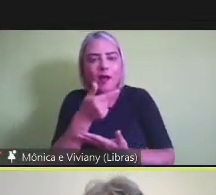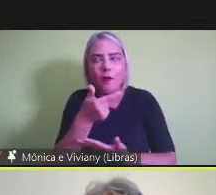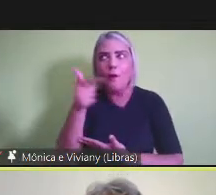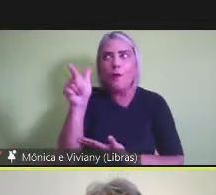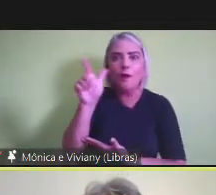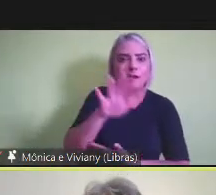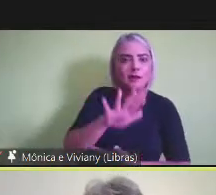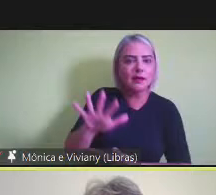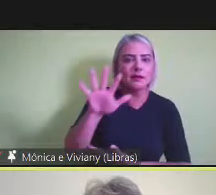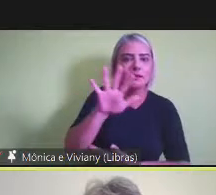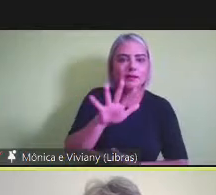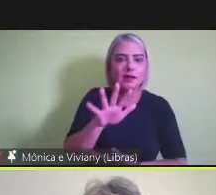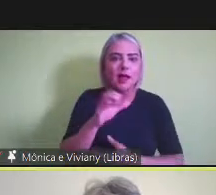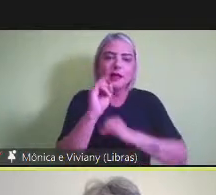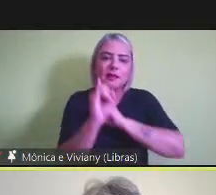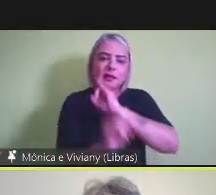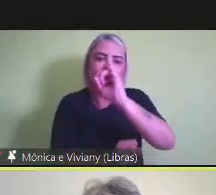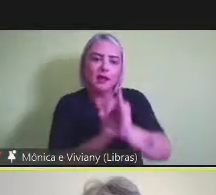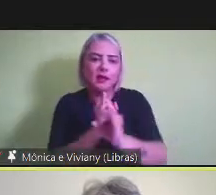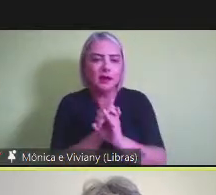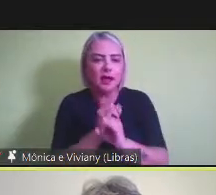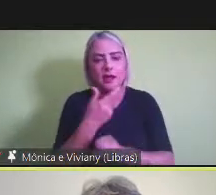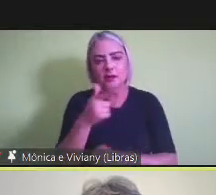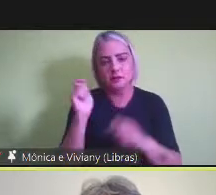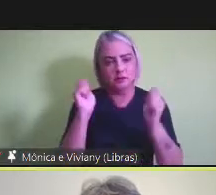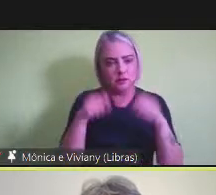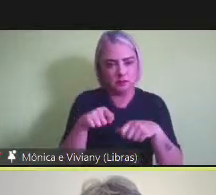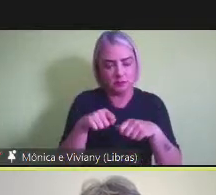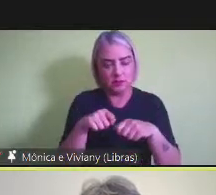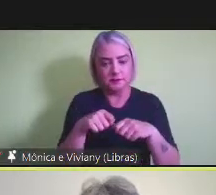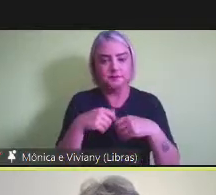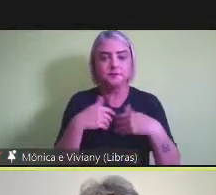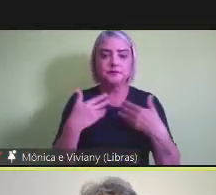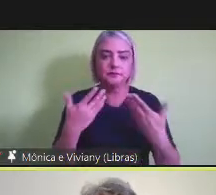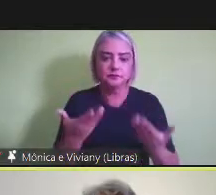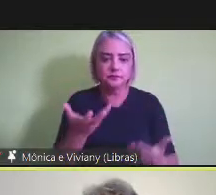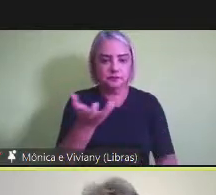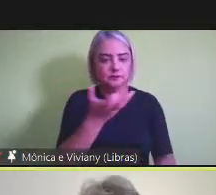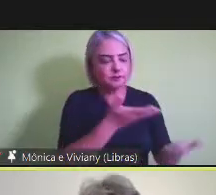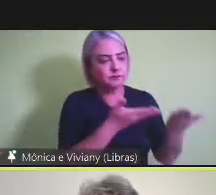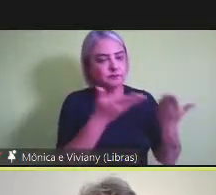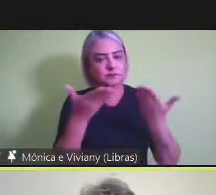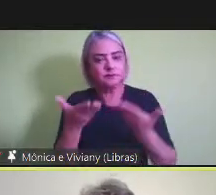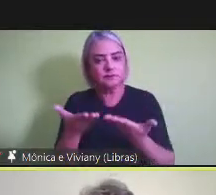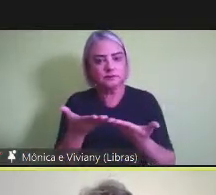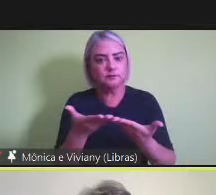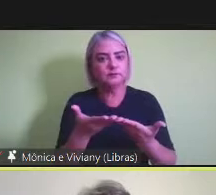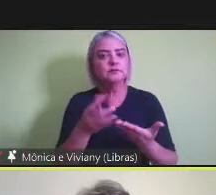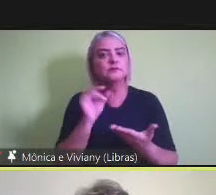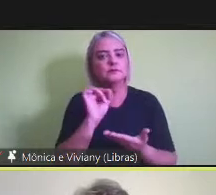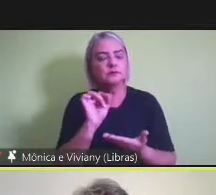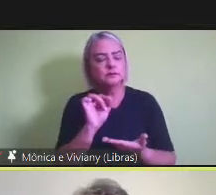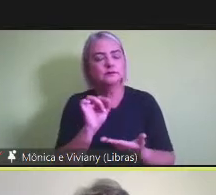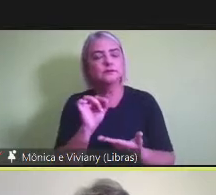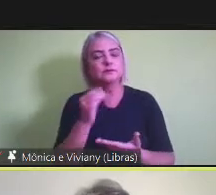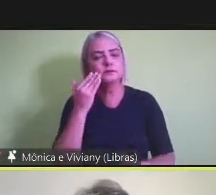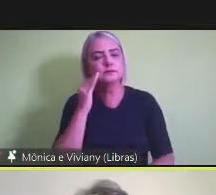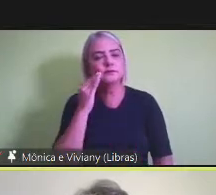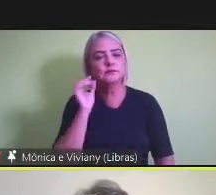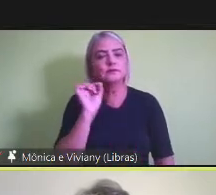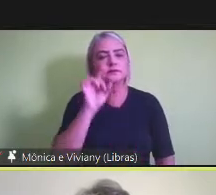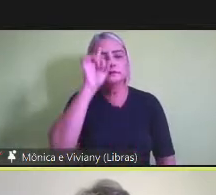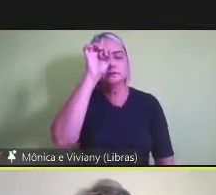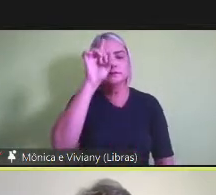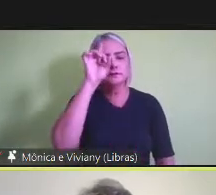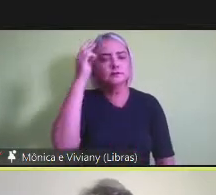E. So the network and social media and the other possibilities, I want to bring